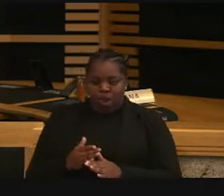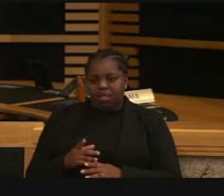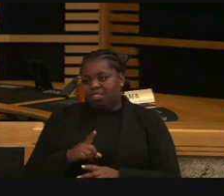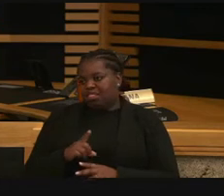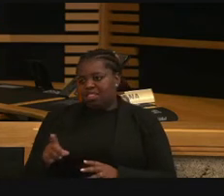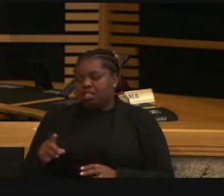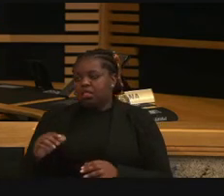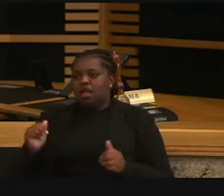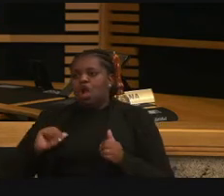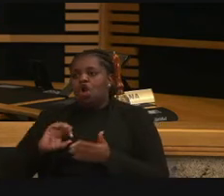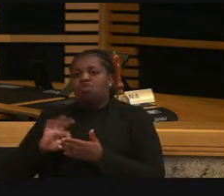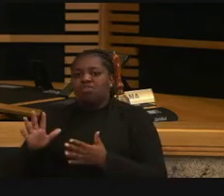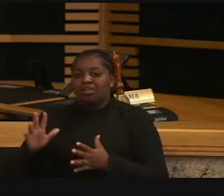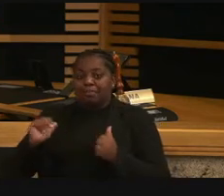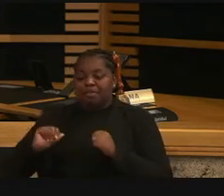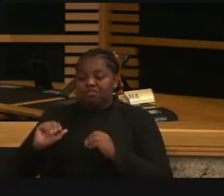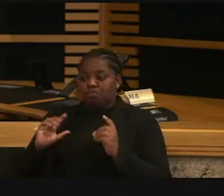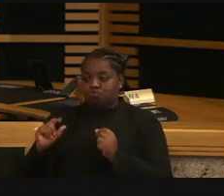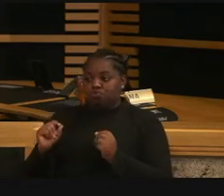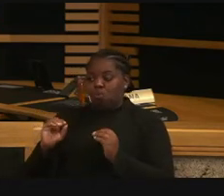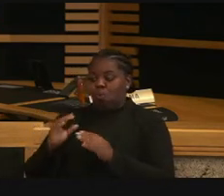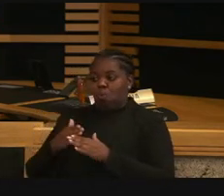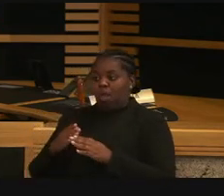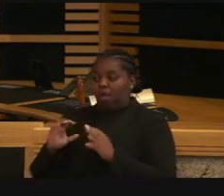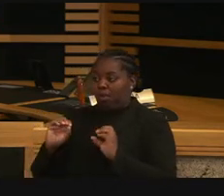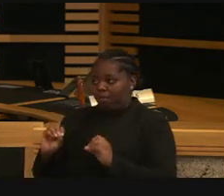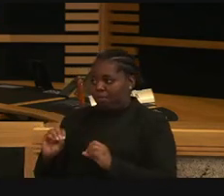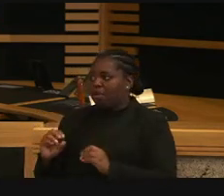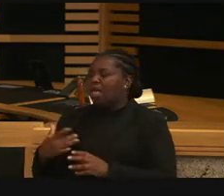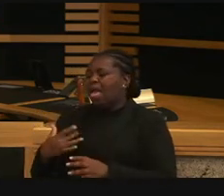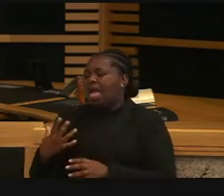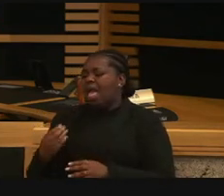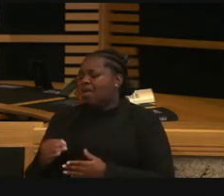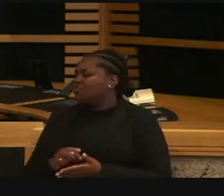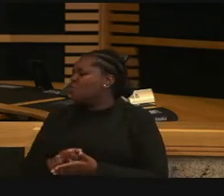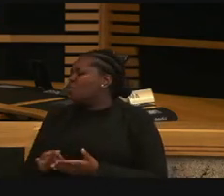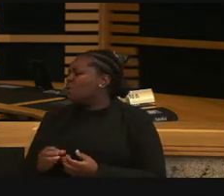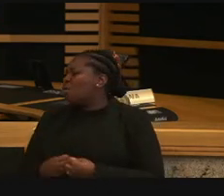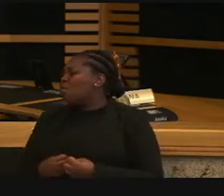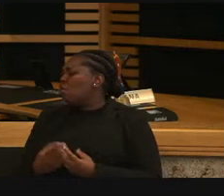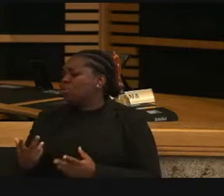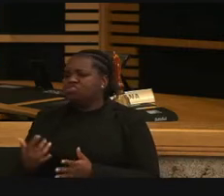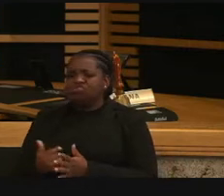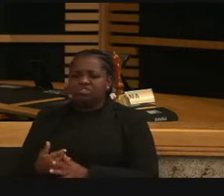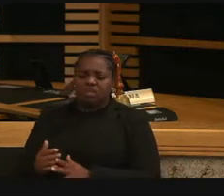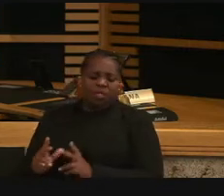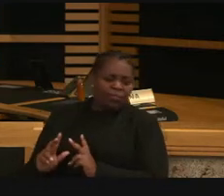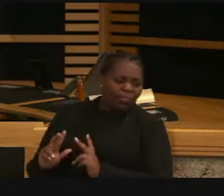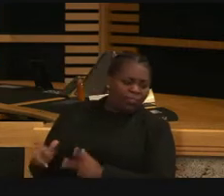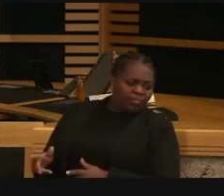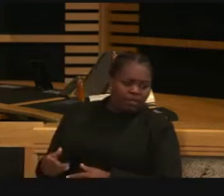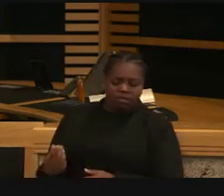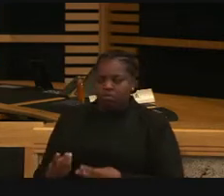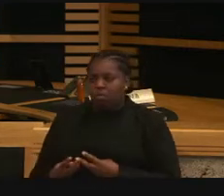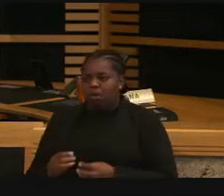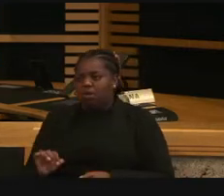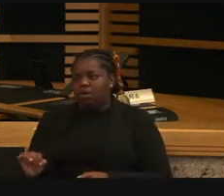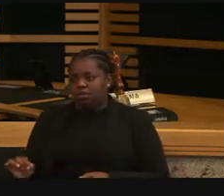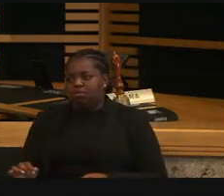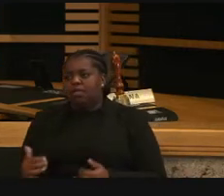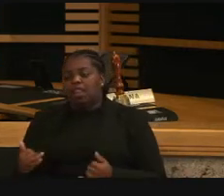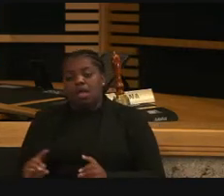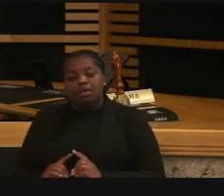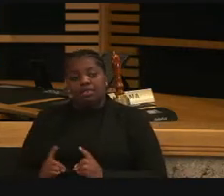non-performing contractors. There is a lot of contractors who just abandon their work there. The department